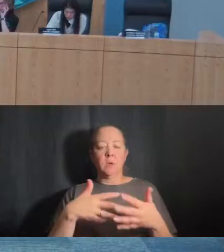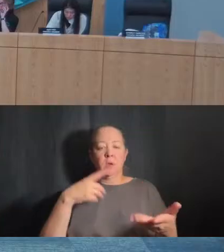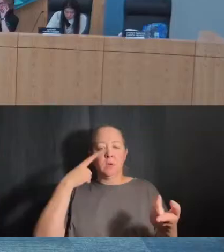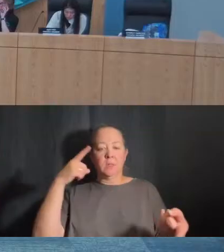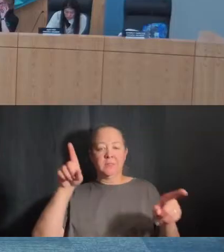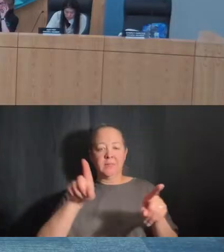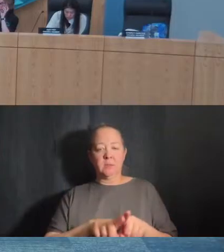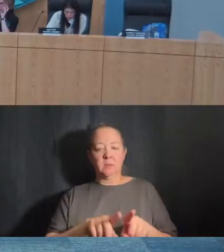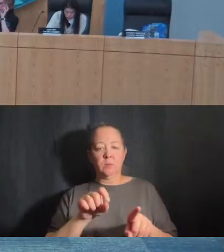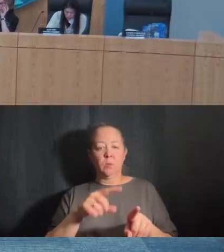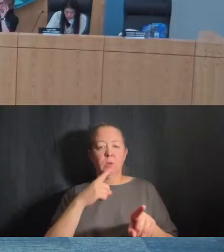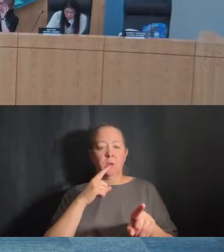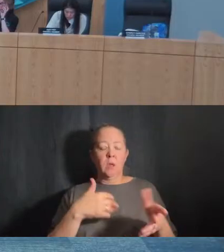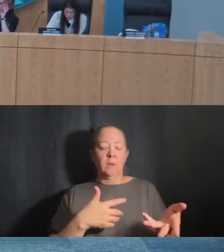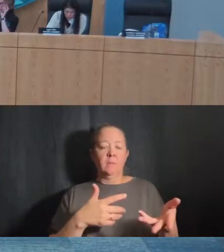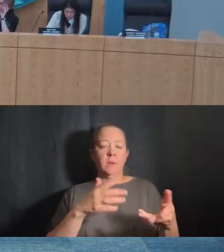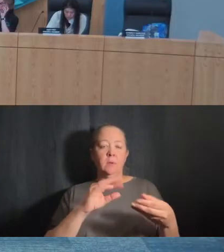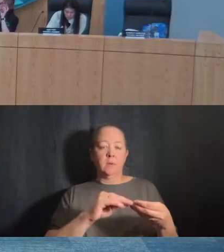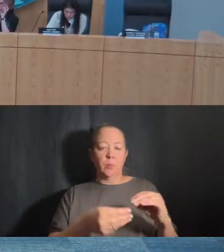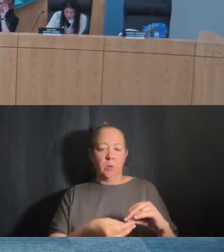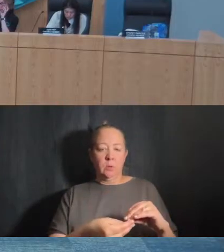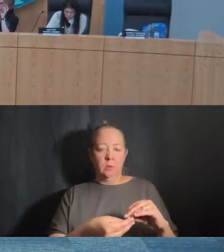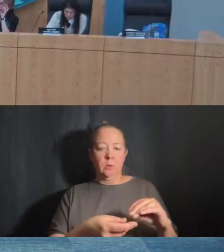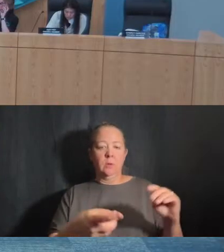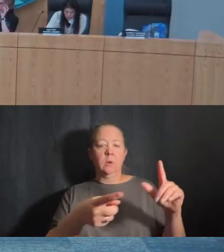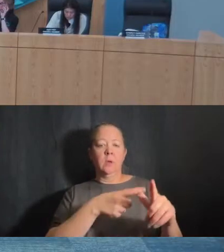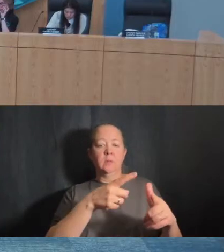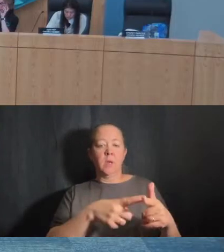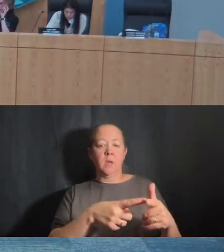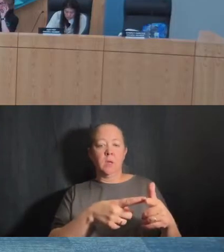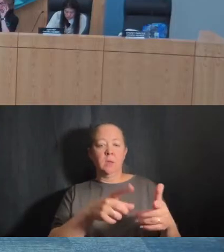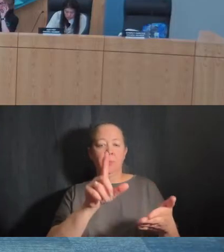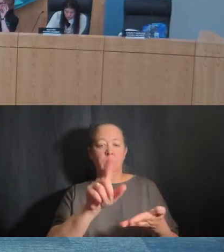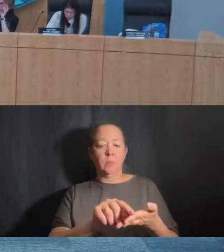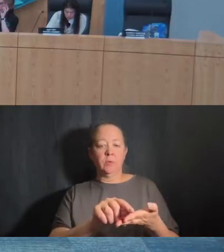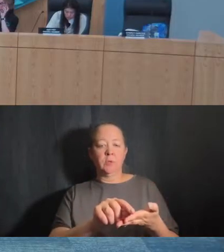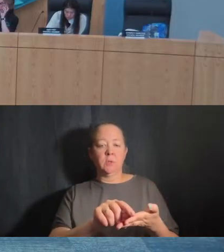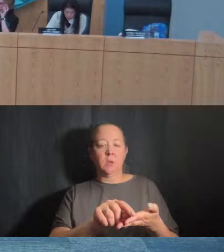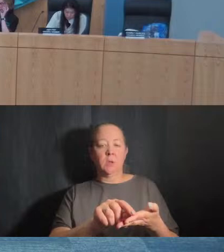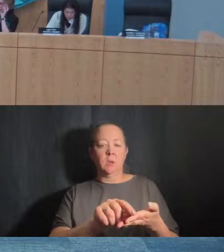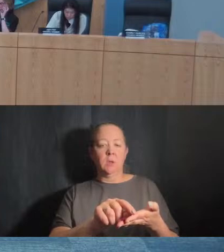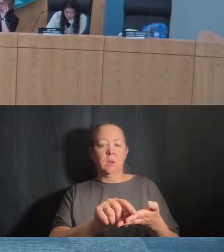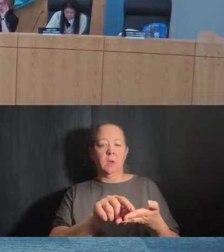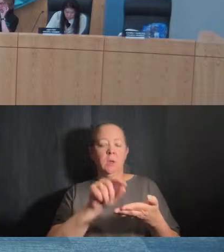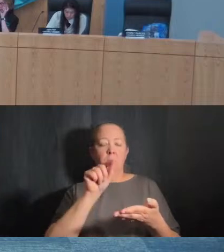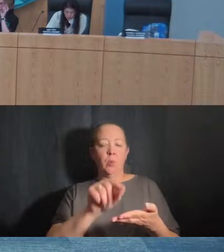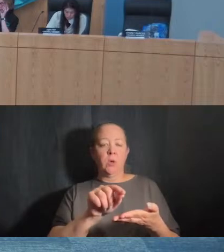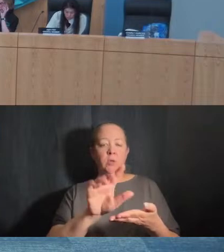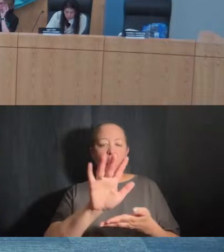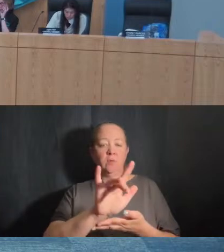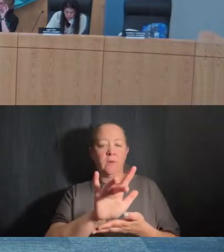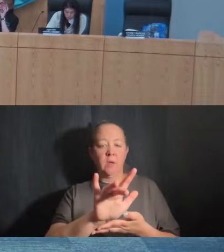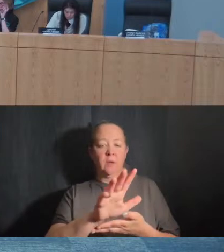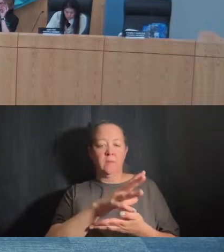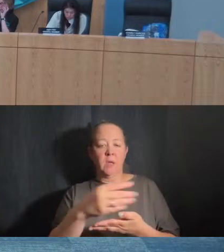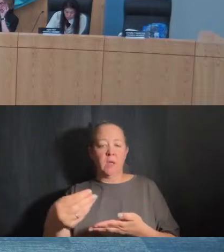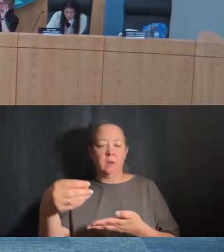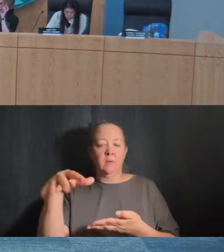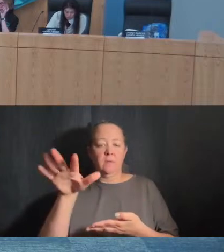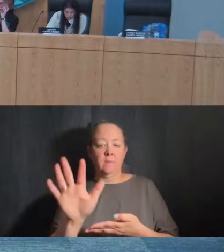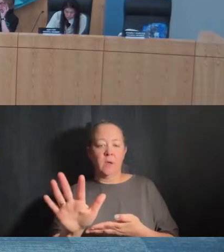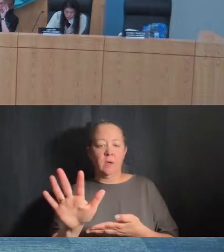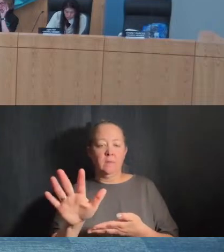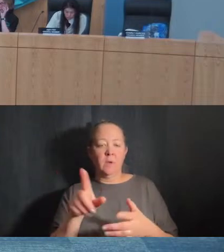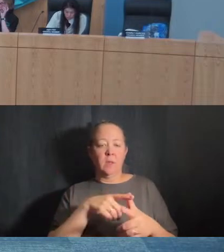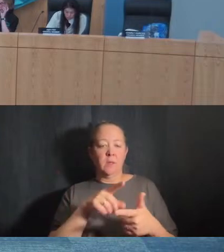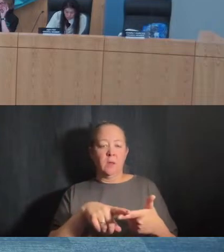0, 2.5, and at 5. And then we can have a vote on it at we